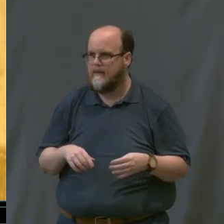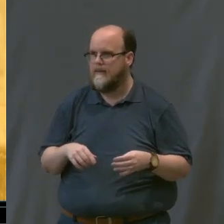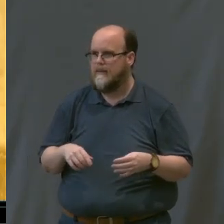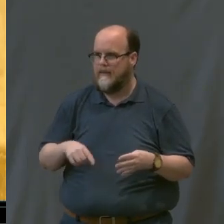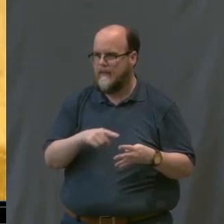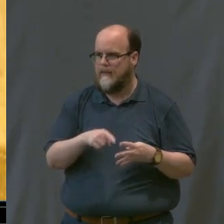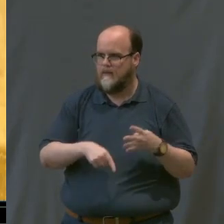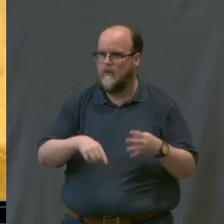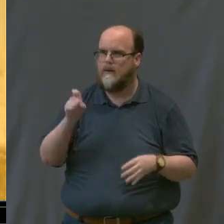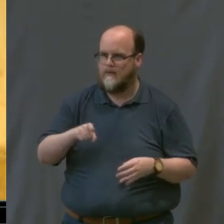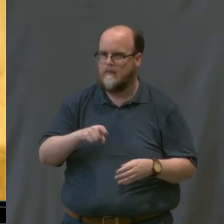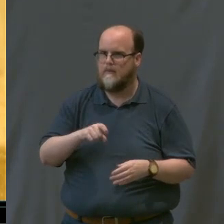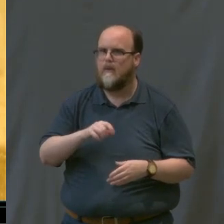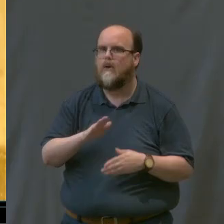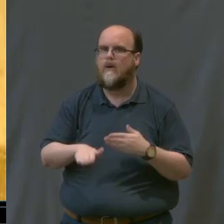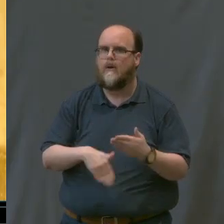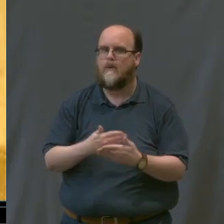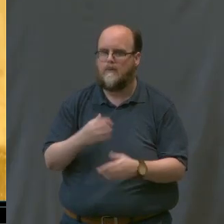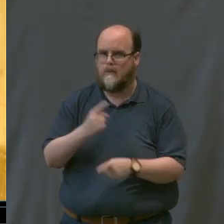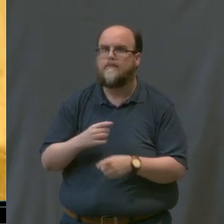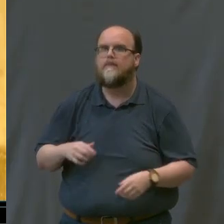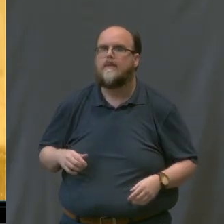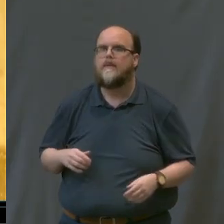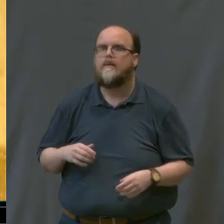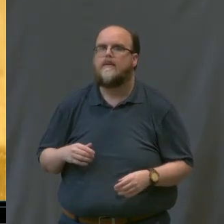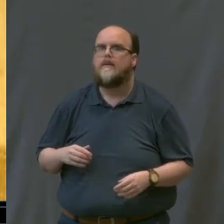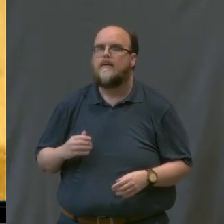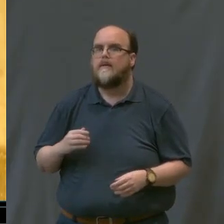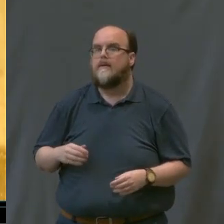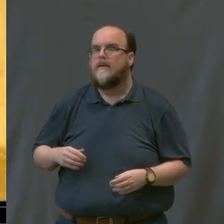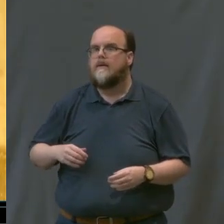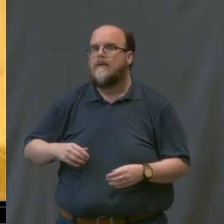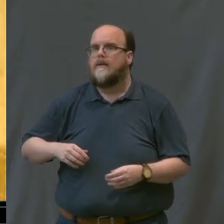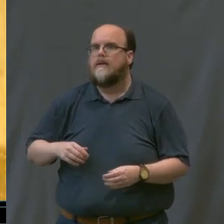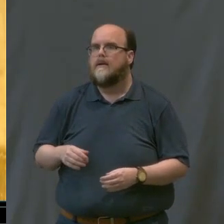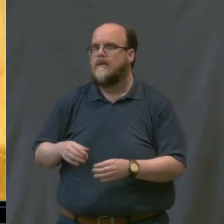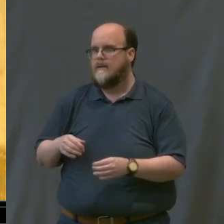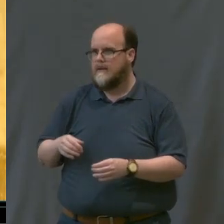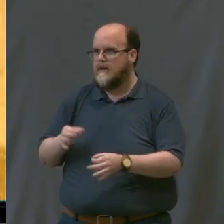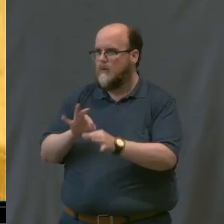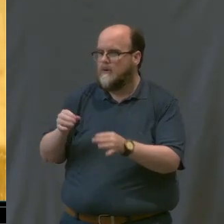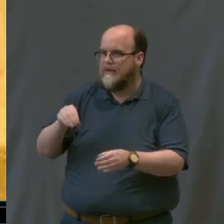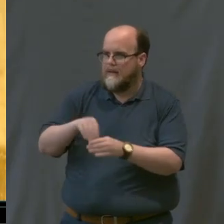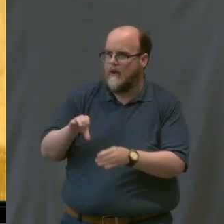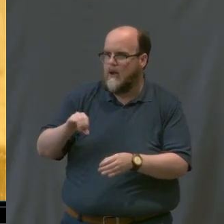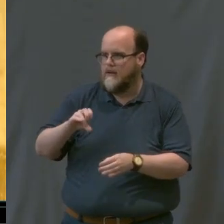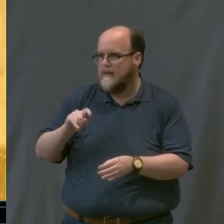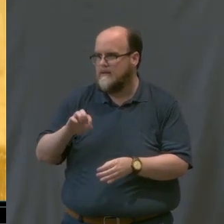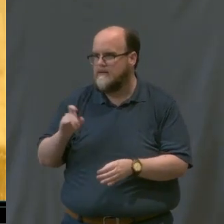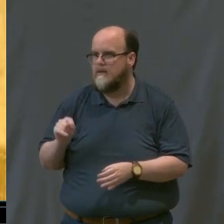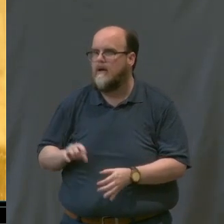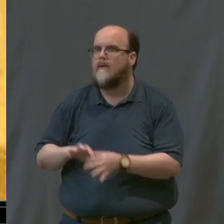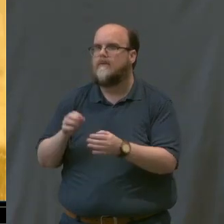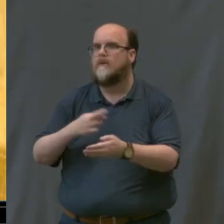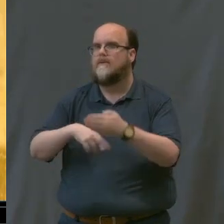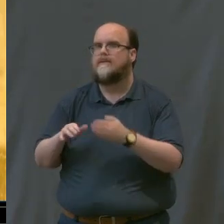need to satisfy each of these. Is the interpretation within the context of Revelation? Do you remember this slide?